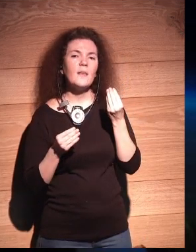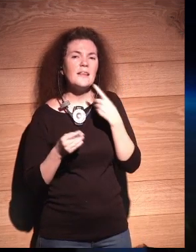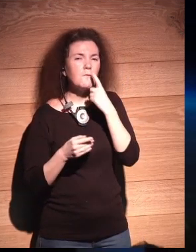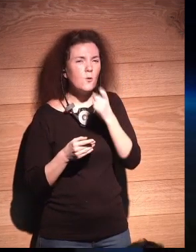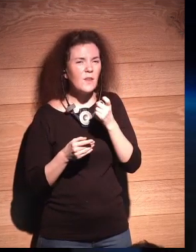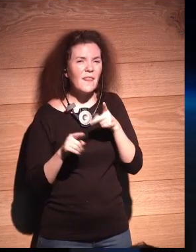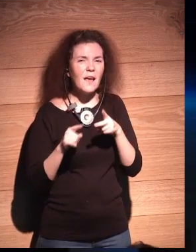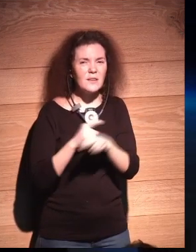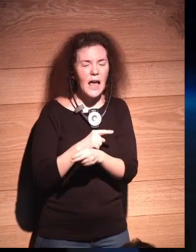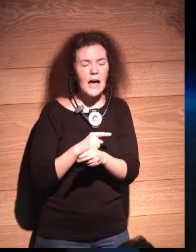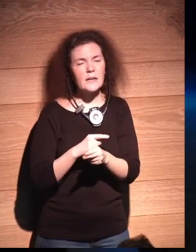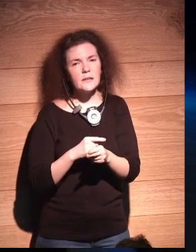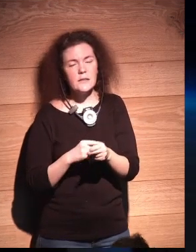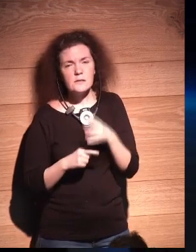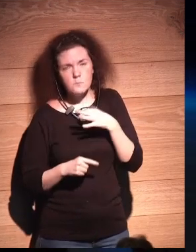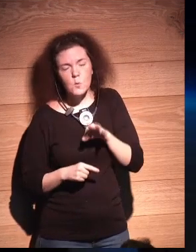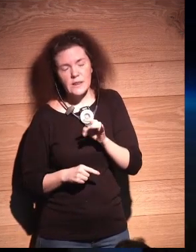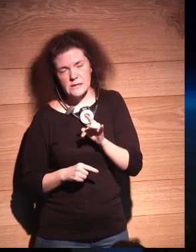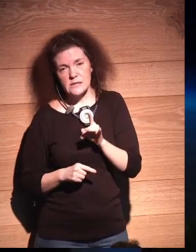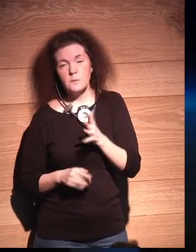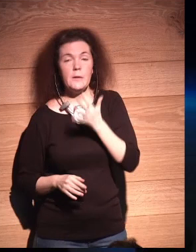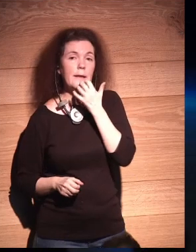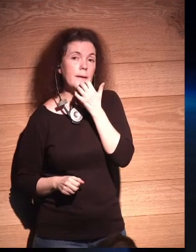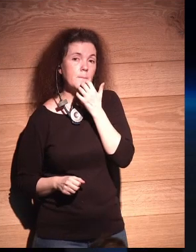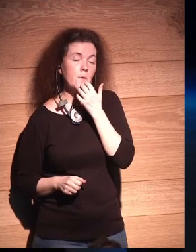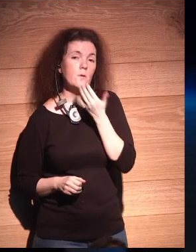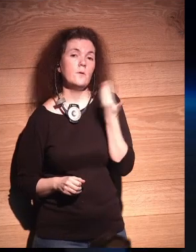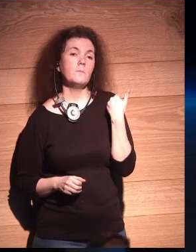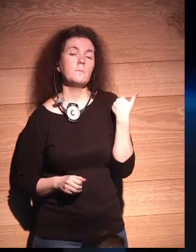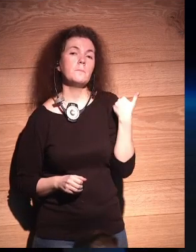possibility. So, for example, when I had to